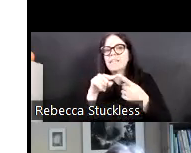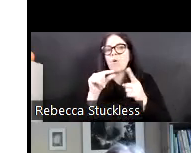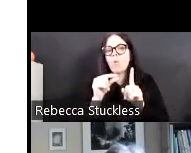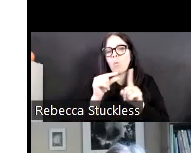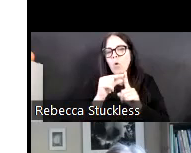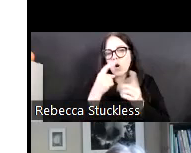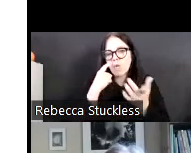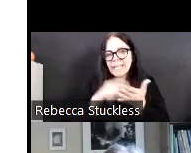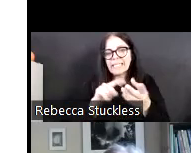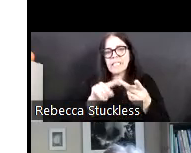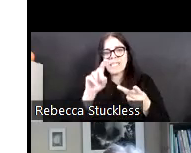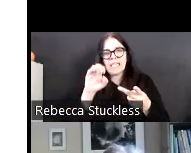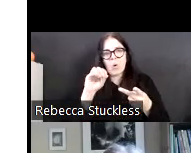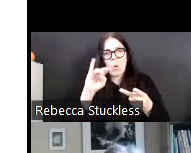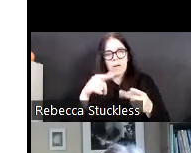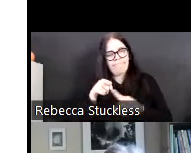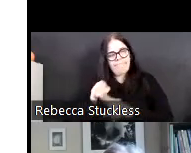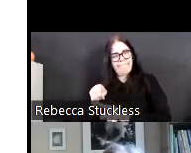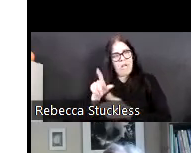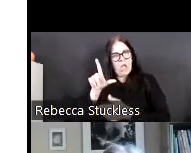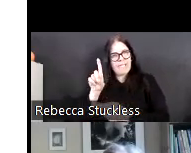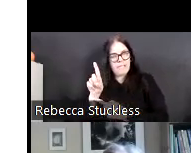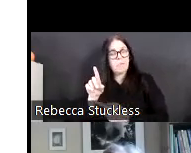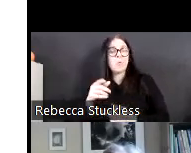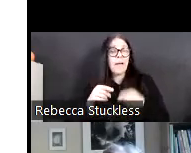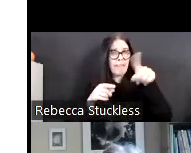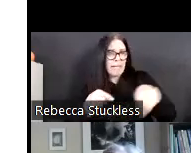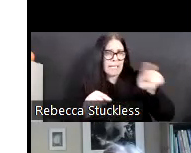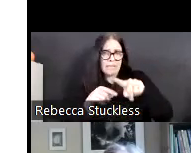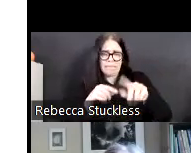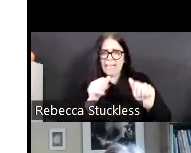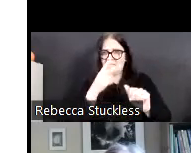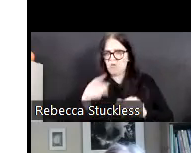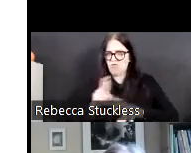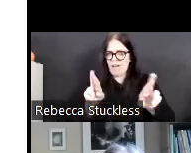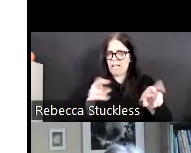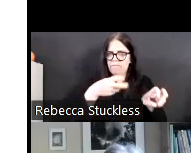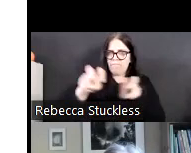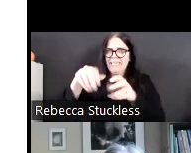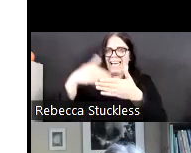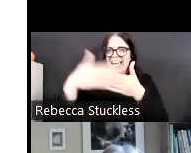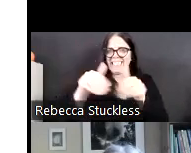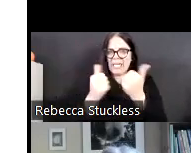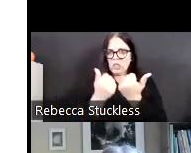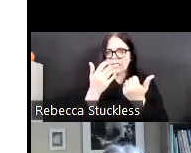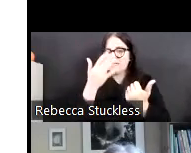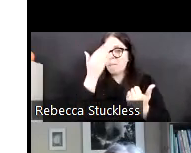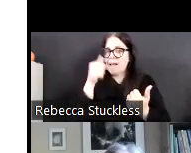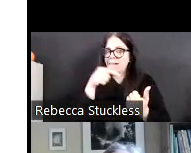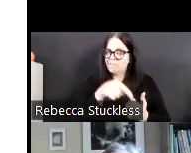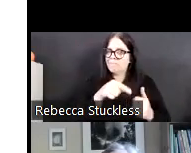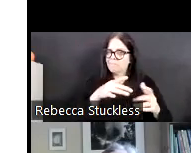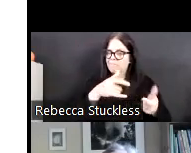So based on this, we can say, yeah, this person is ready to move on to the next agency because he scored appropriately